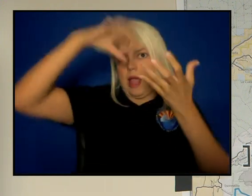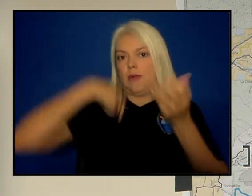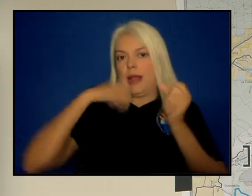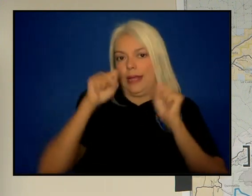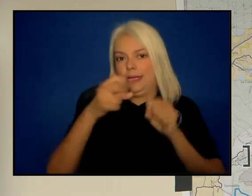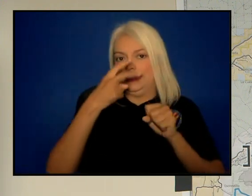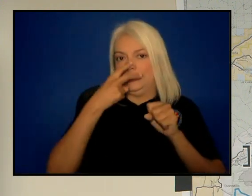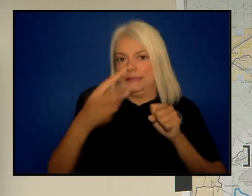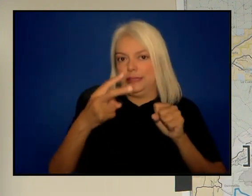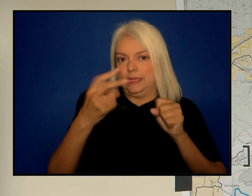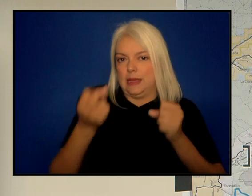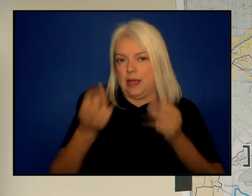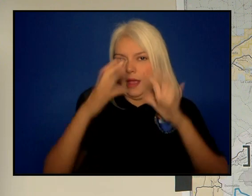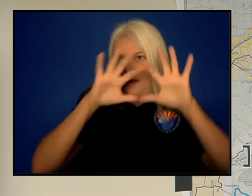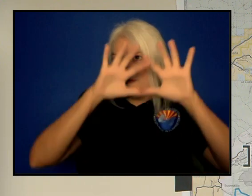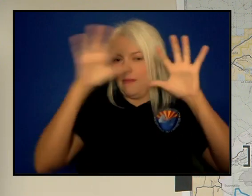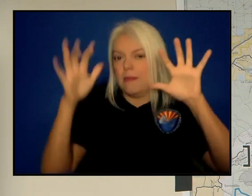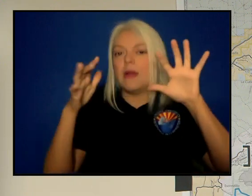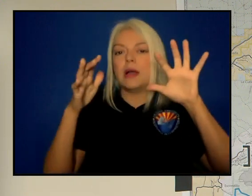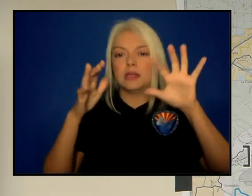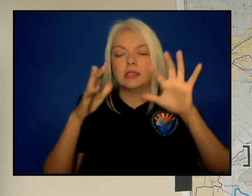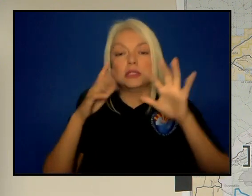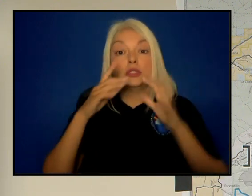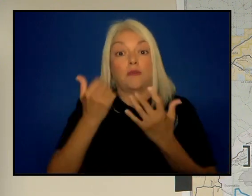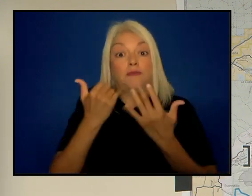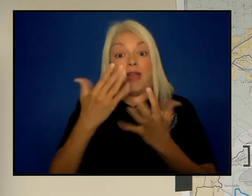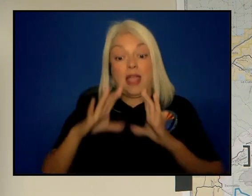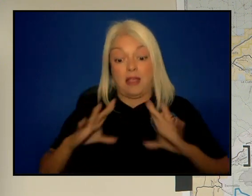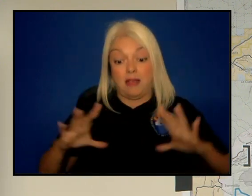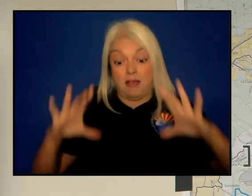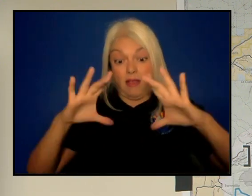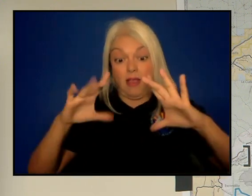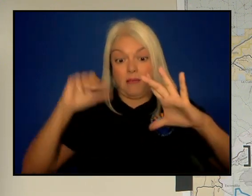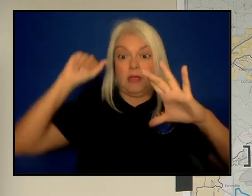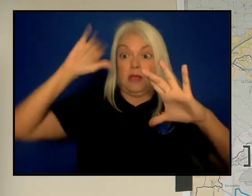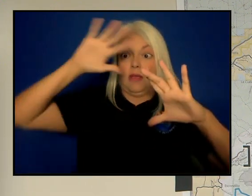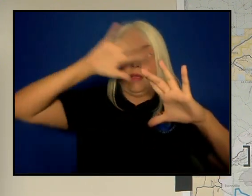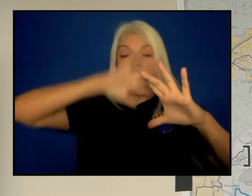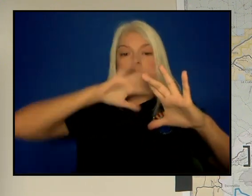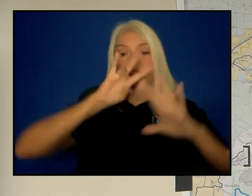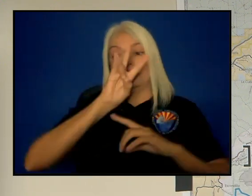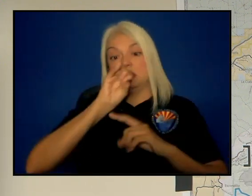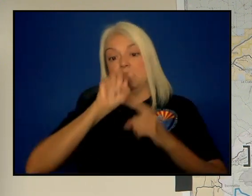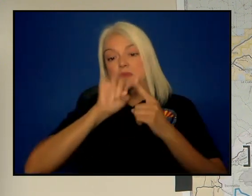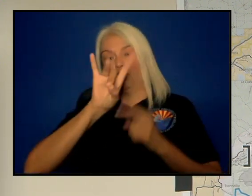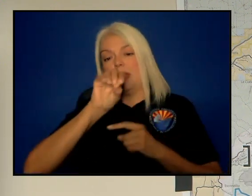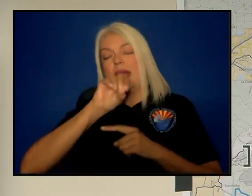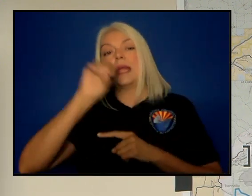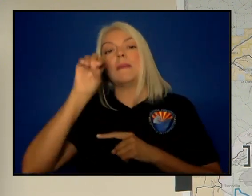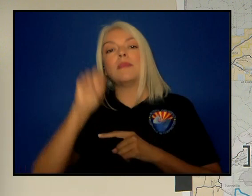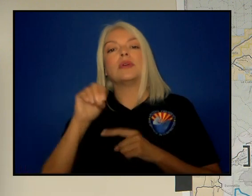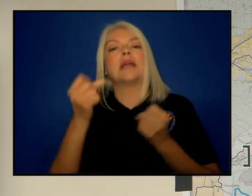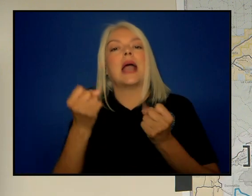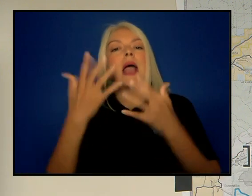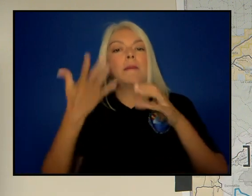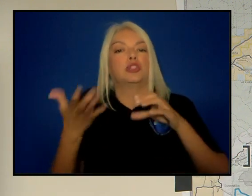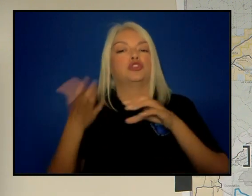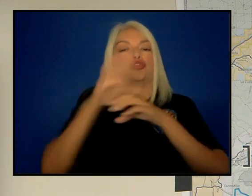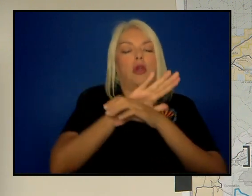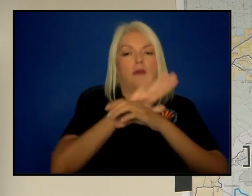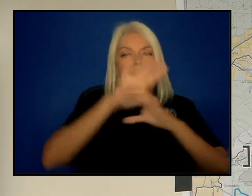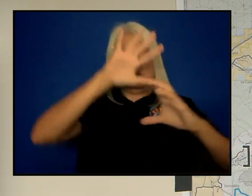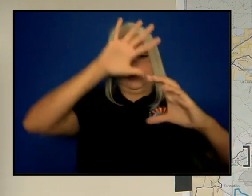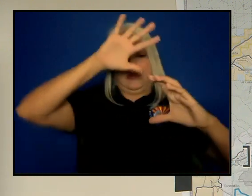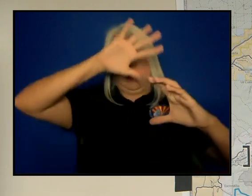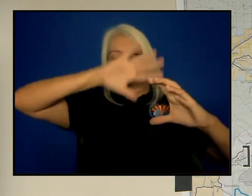see over the fire area. So when I'm talking about 70 to 80% for today, I'm expecting thunderstorm coverage